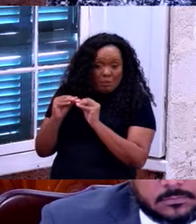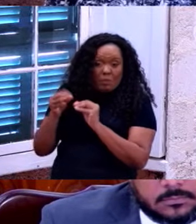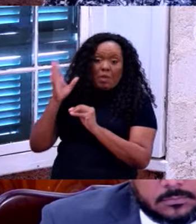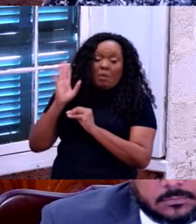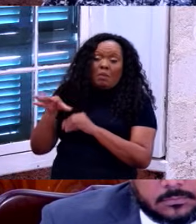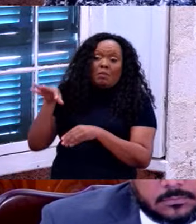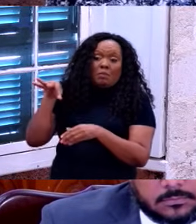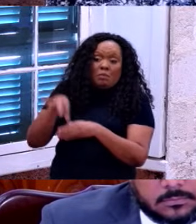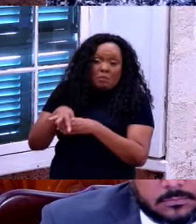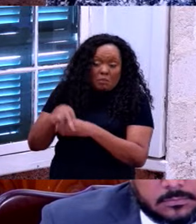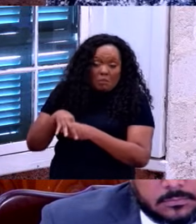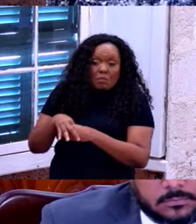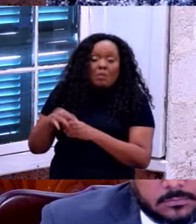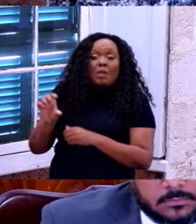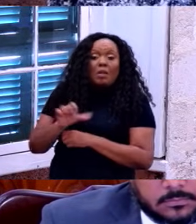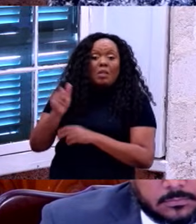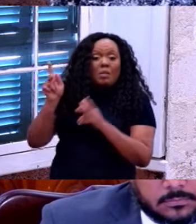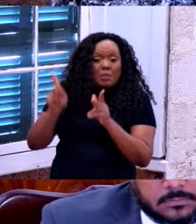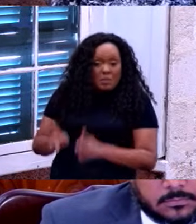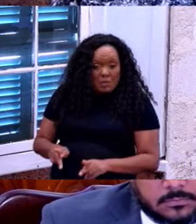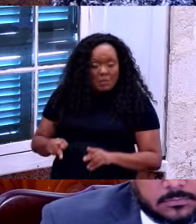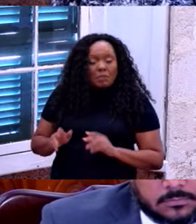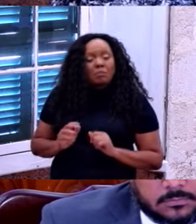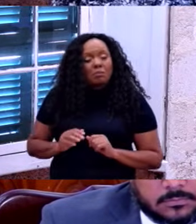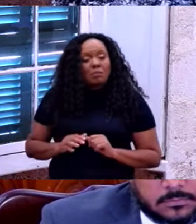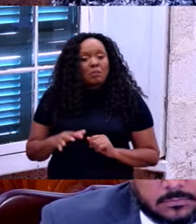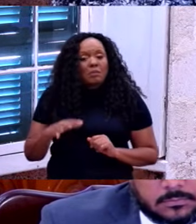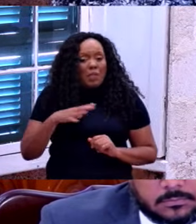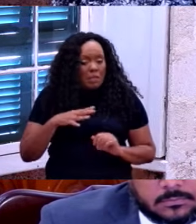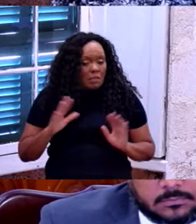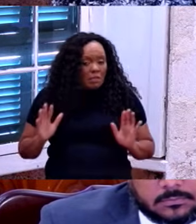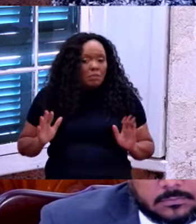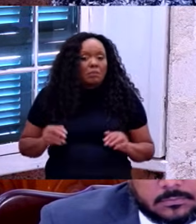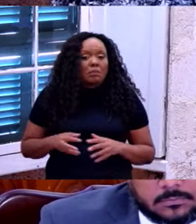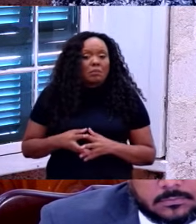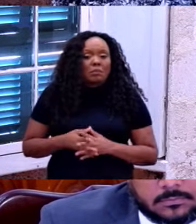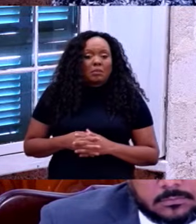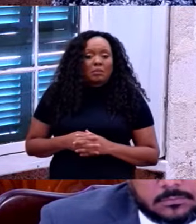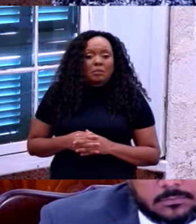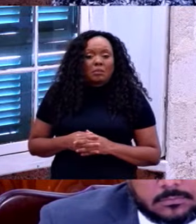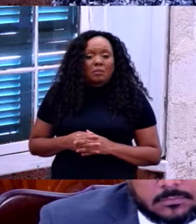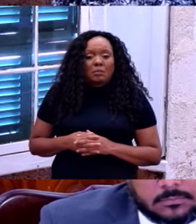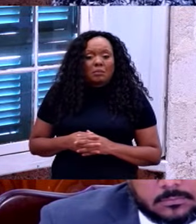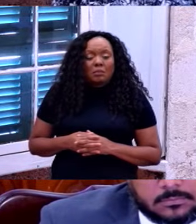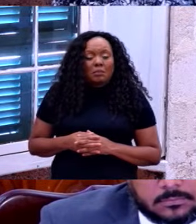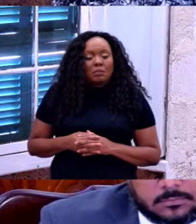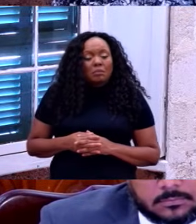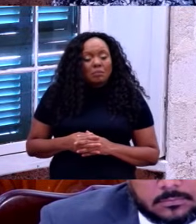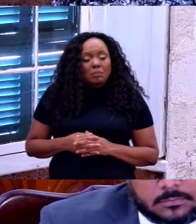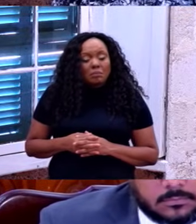another such person to that office. Okay, we have that. But Mr. President,